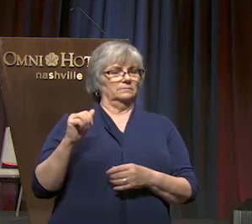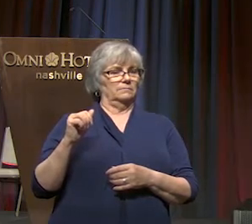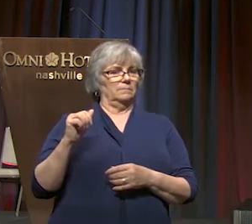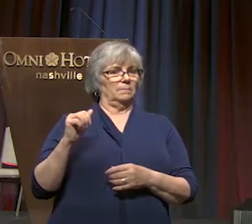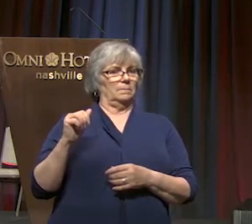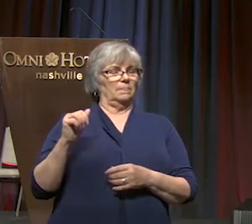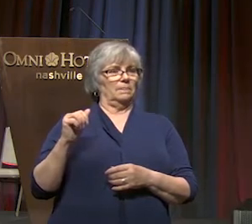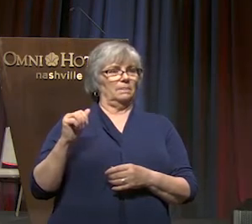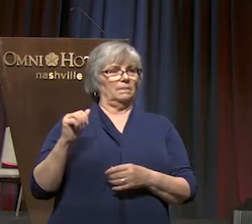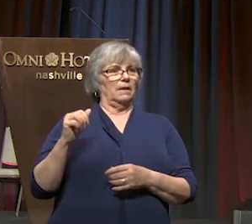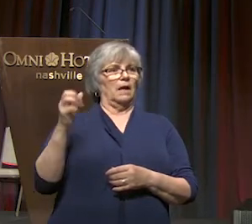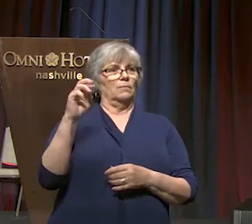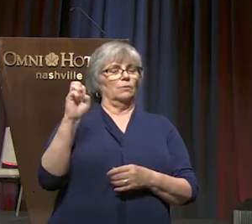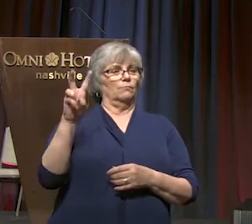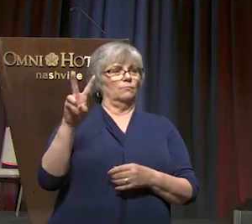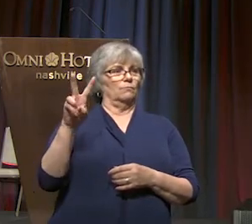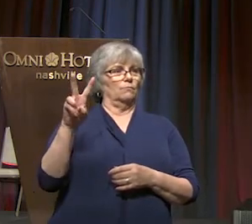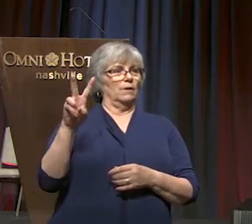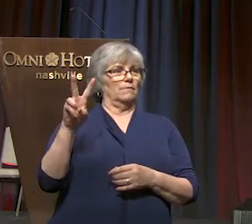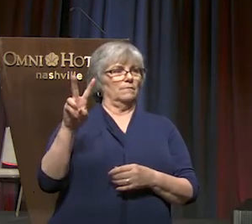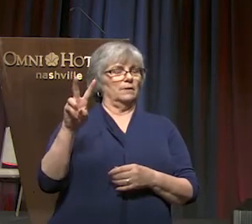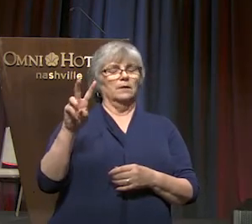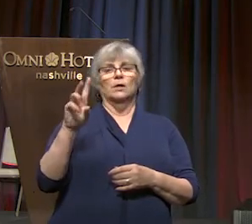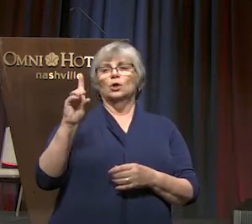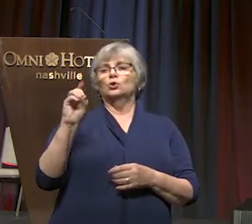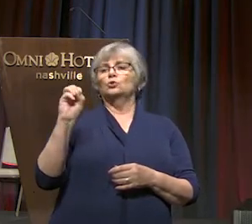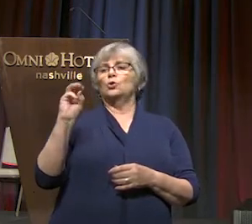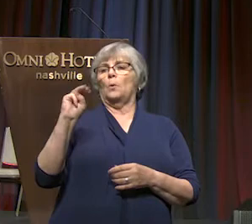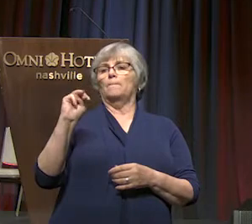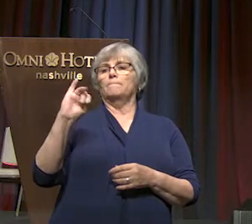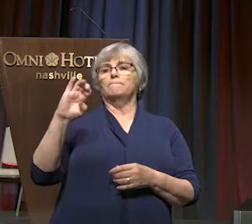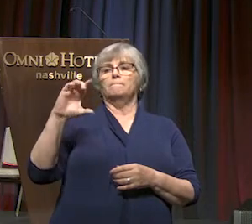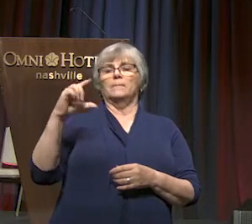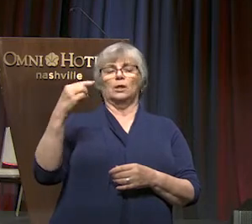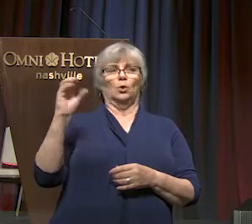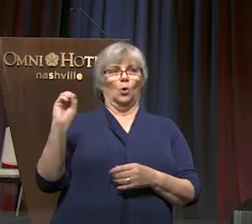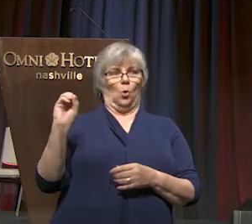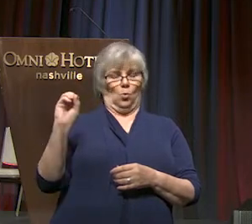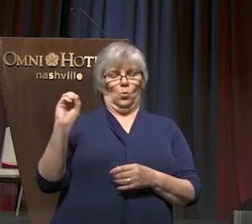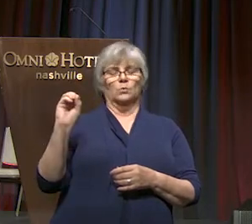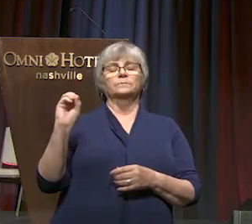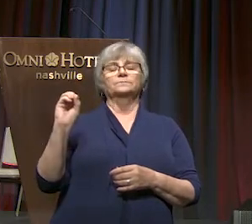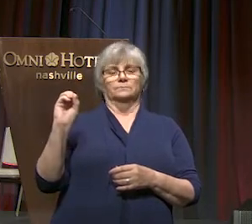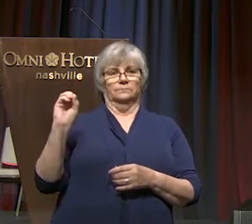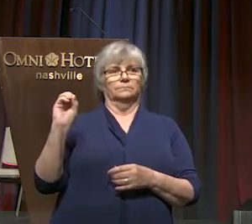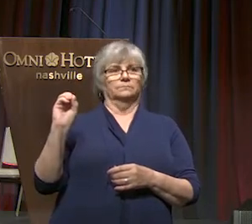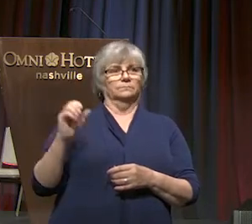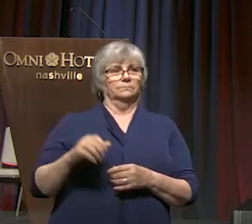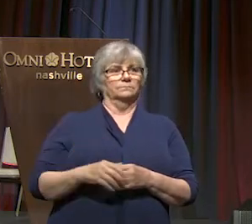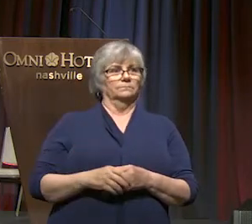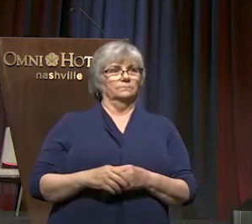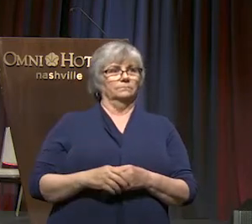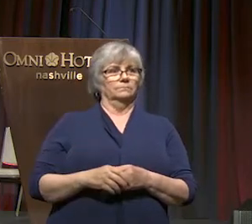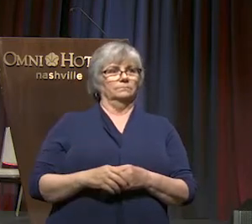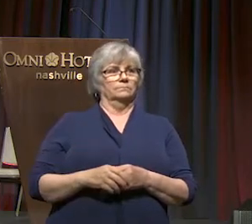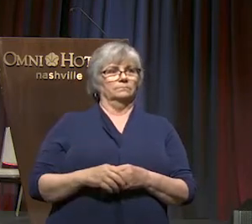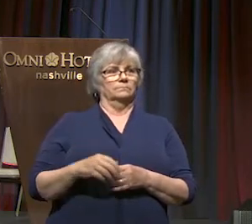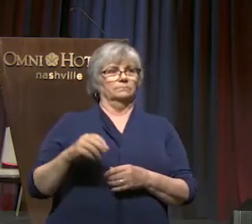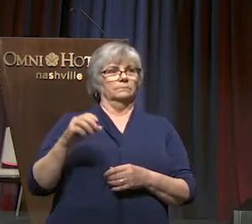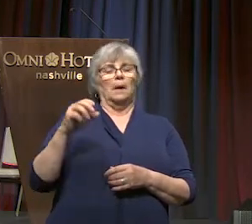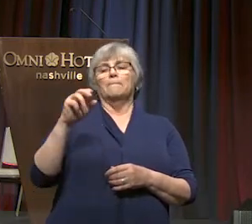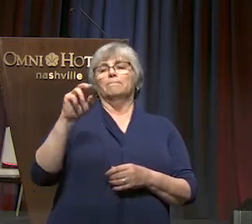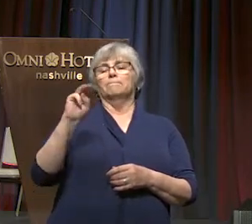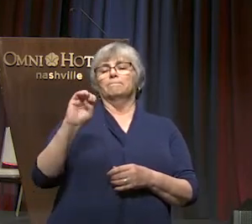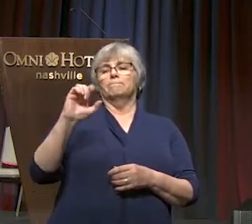And the Reverend Igmedio Domingo, this is Superintendent of Manila Area. So each of